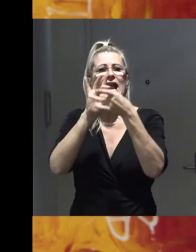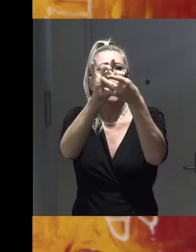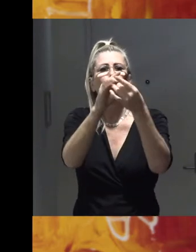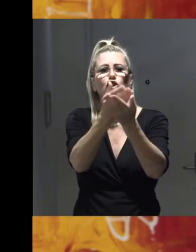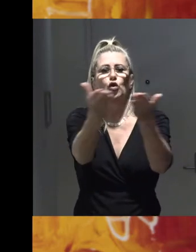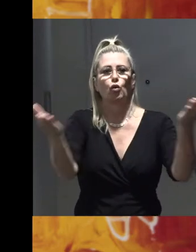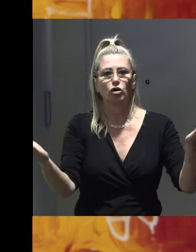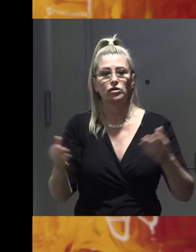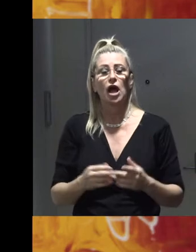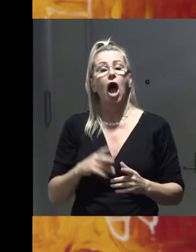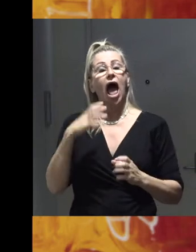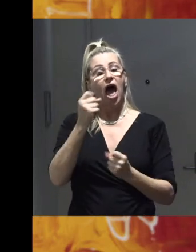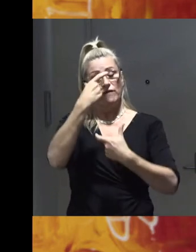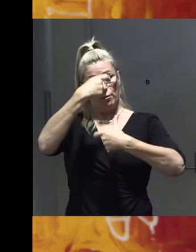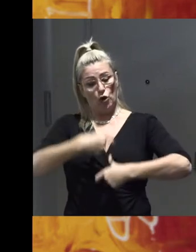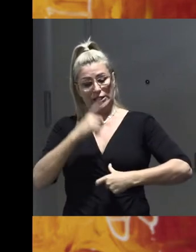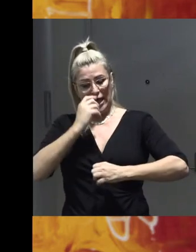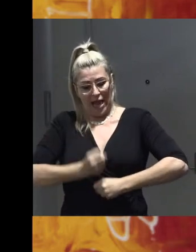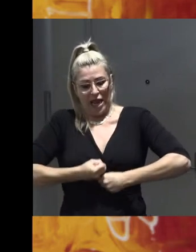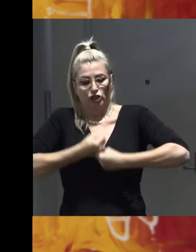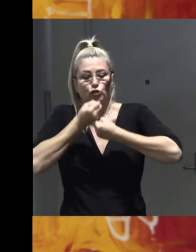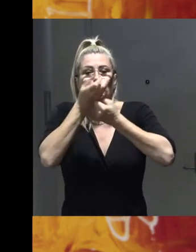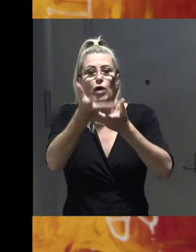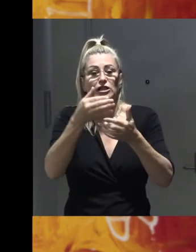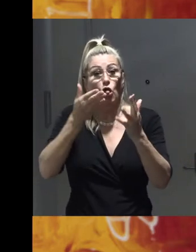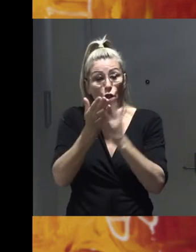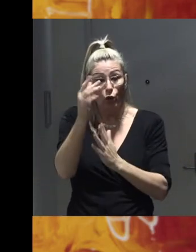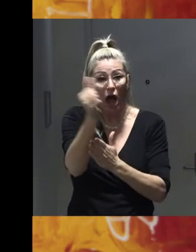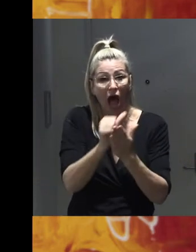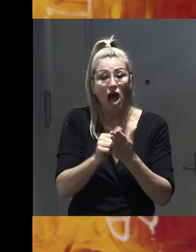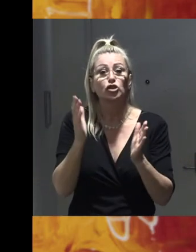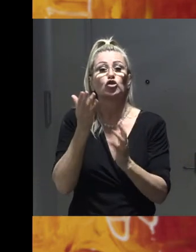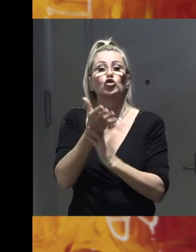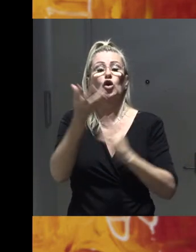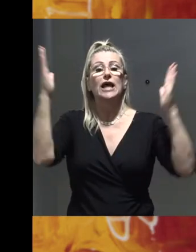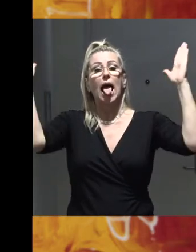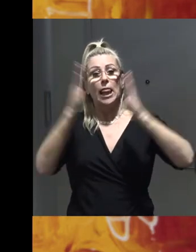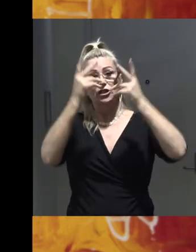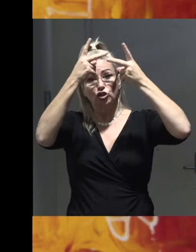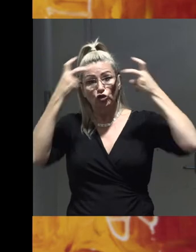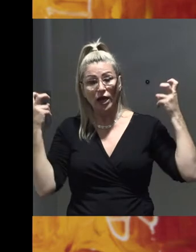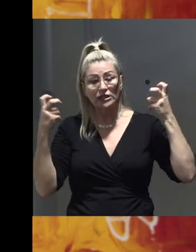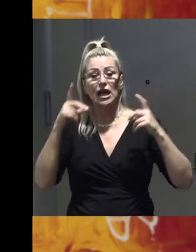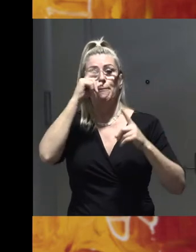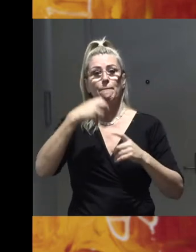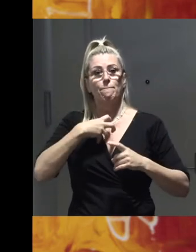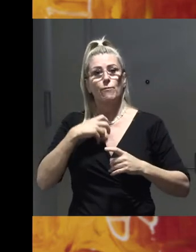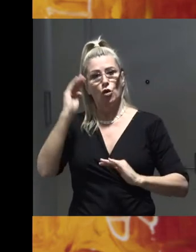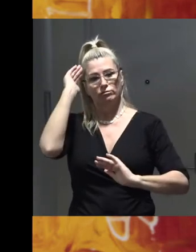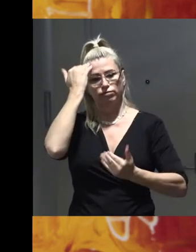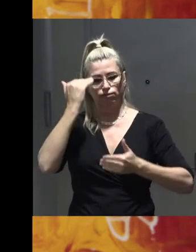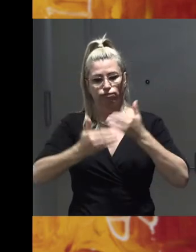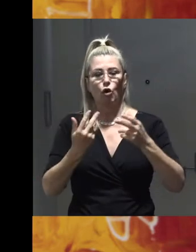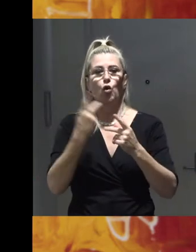has been shown to reduce stress levels and increase resilience for people living with depression, anxiety, and